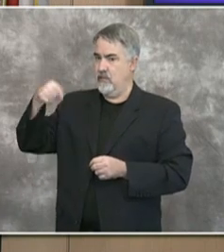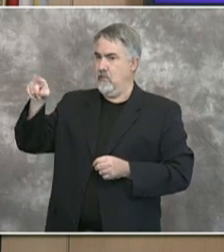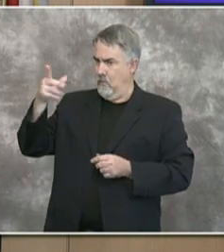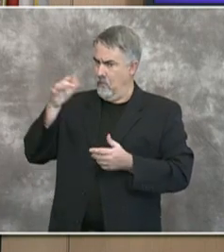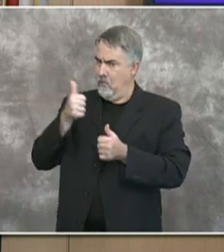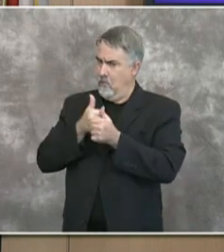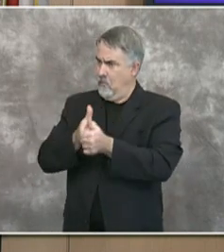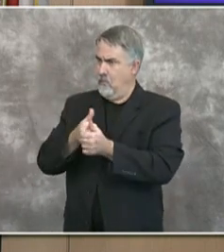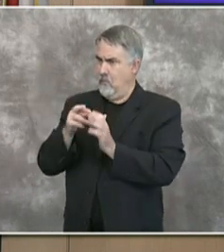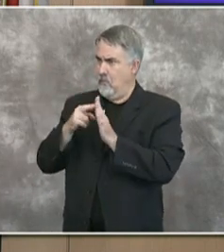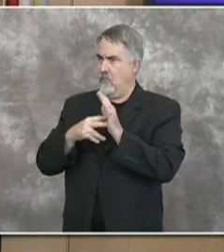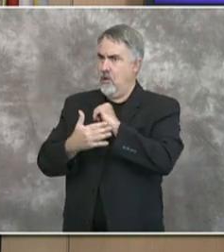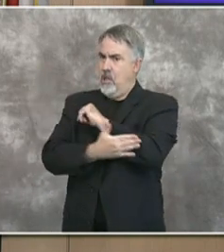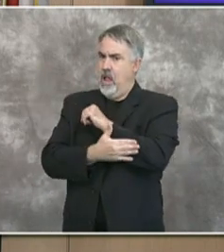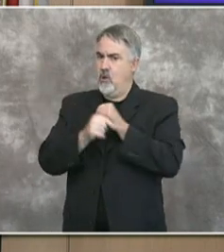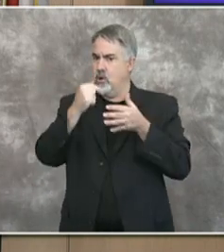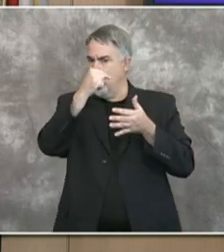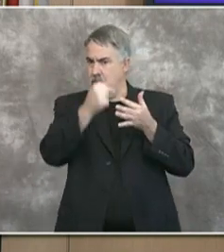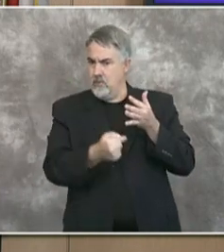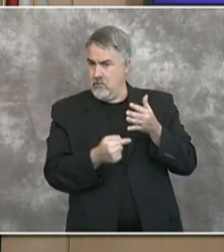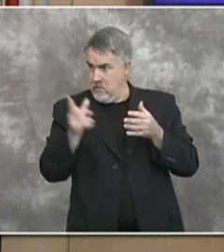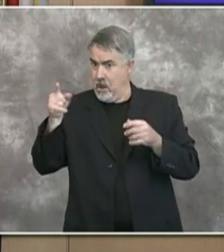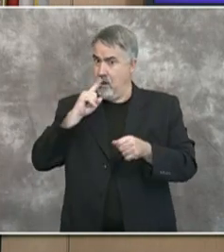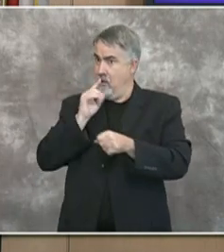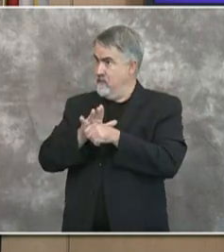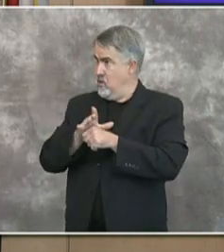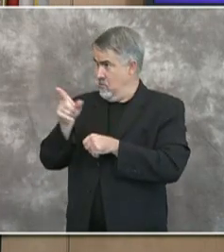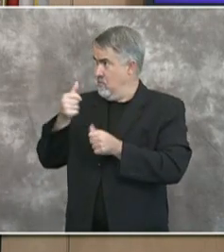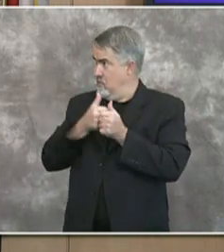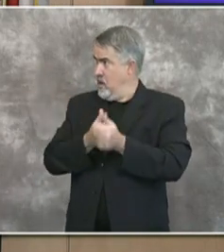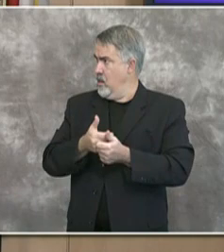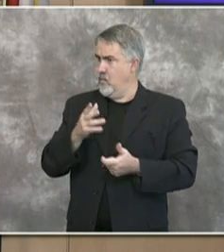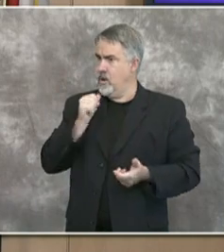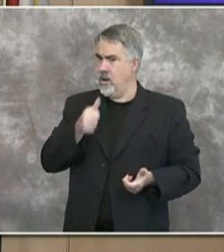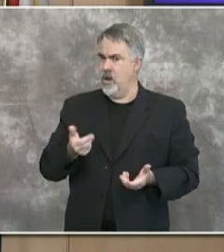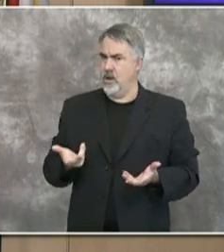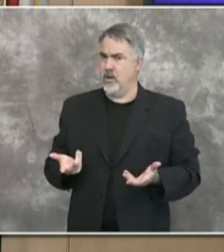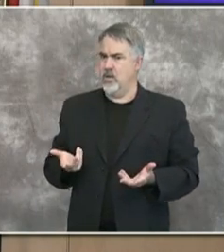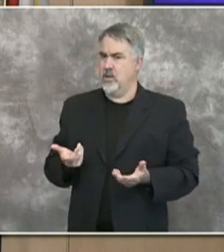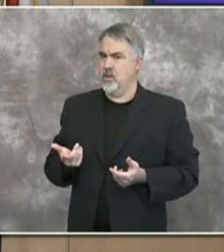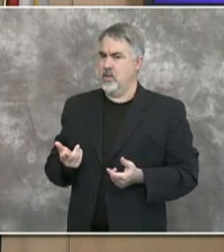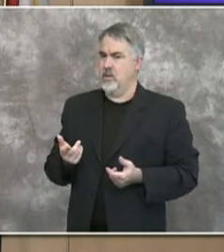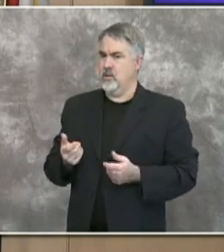San Diego. Can you confirm that? Okay, Dr. McDonald will respond.